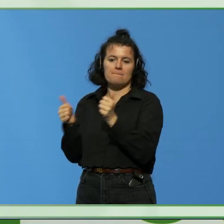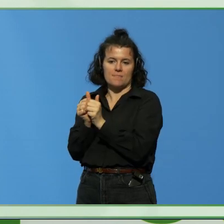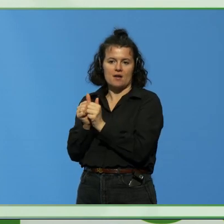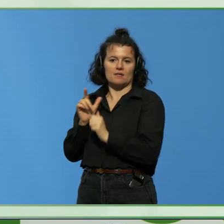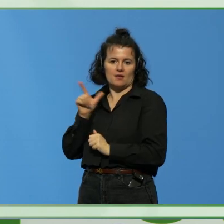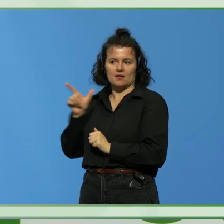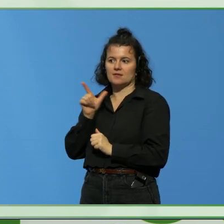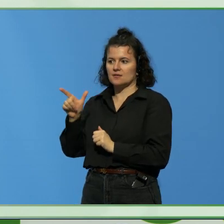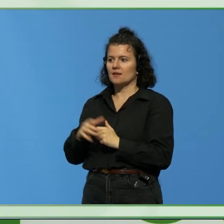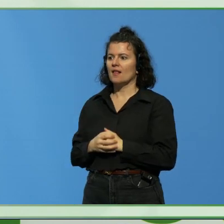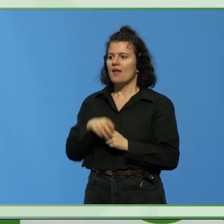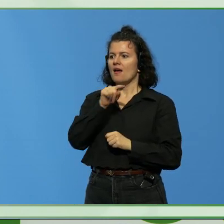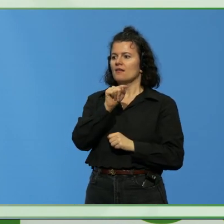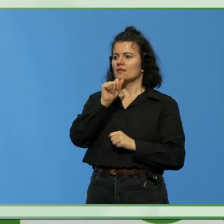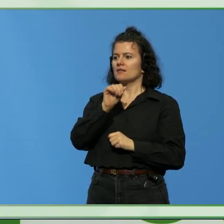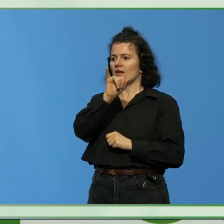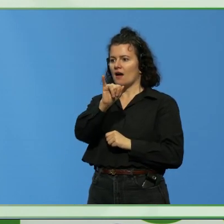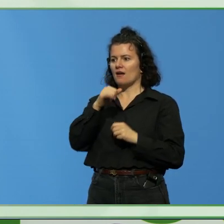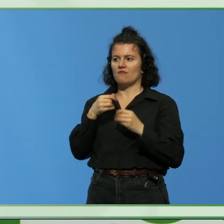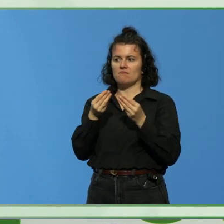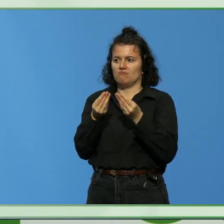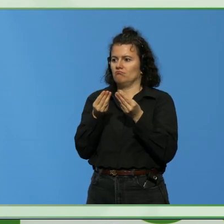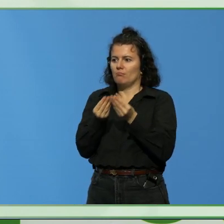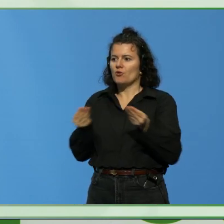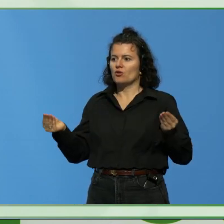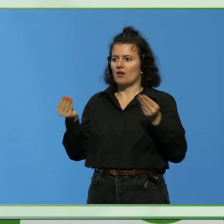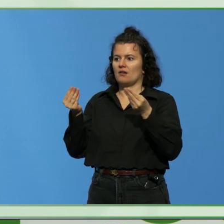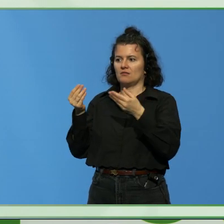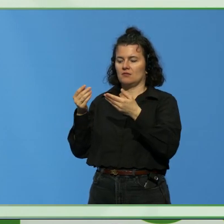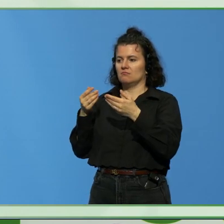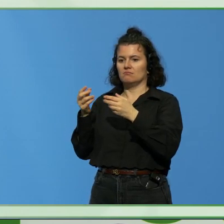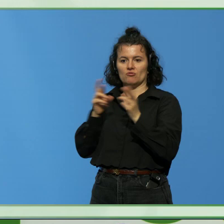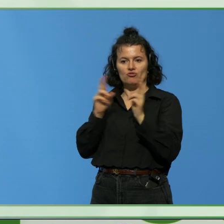will have masterclasses and workshops from them as well.